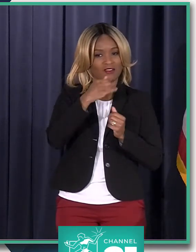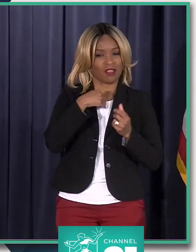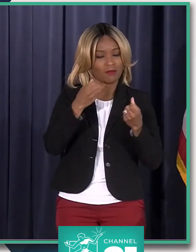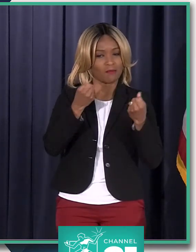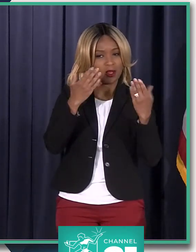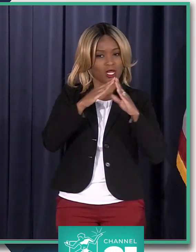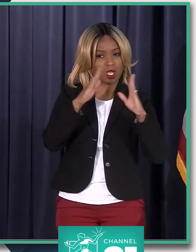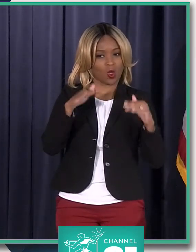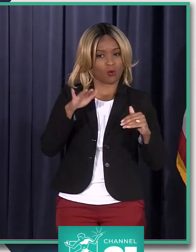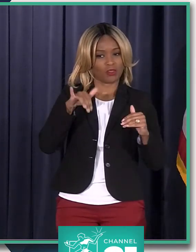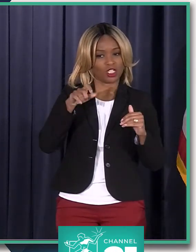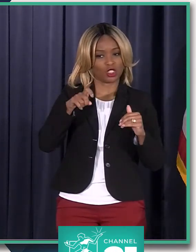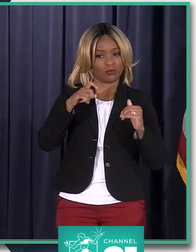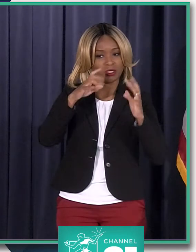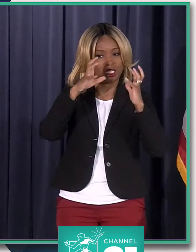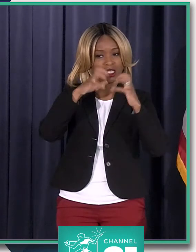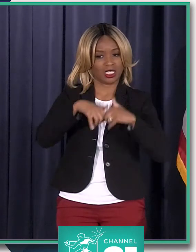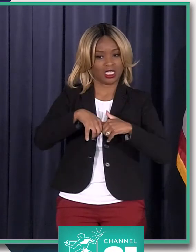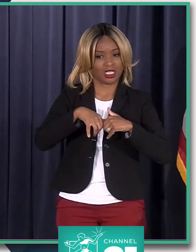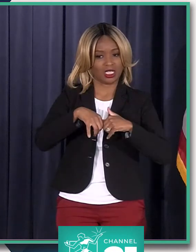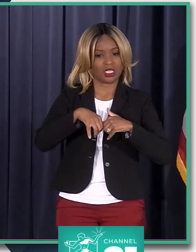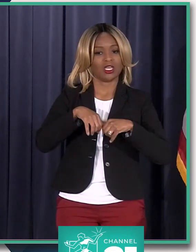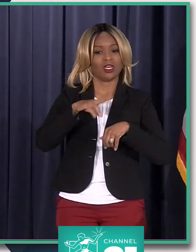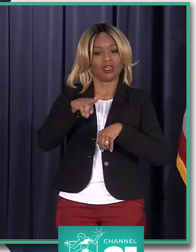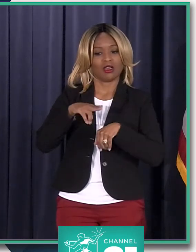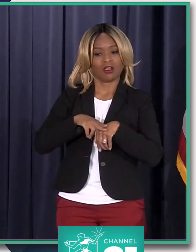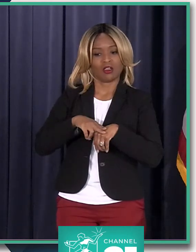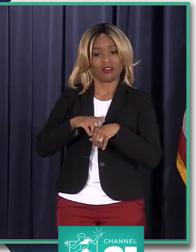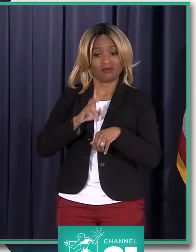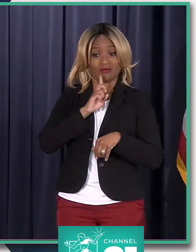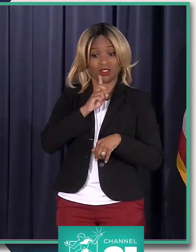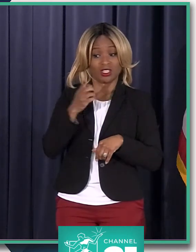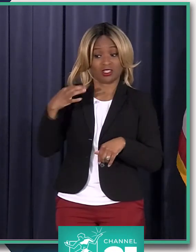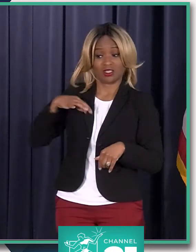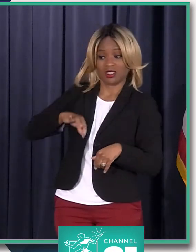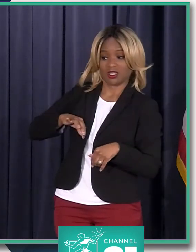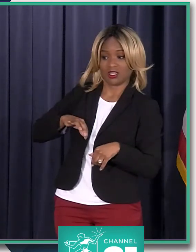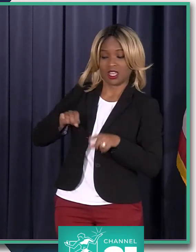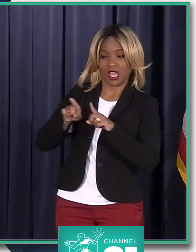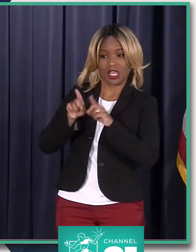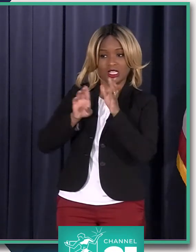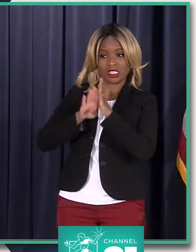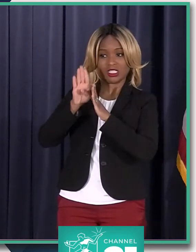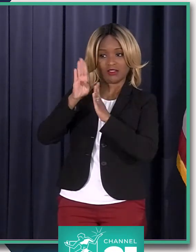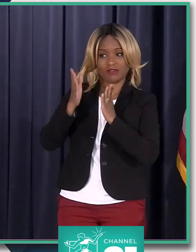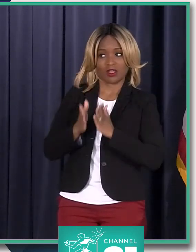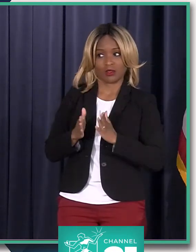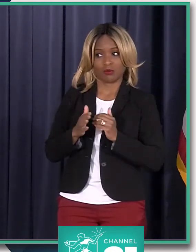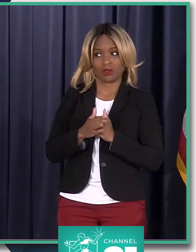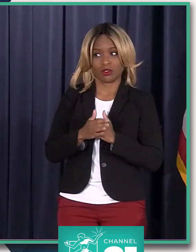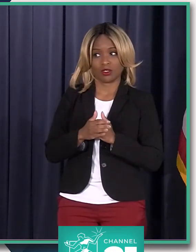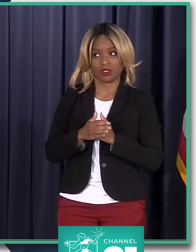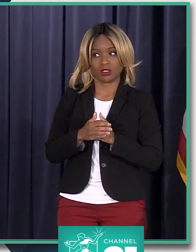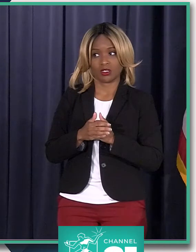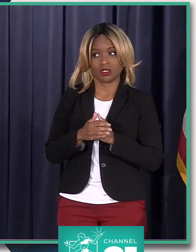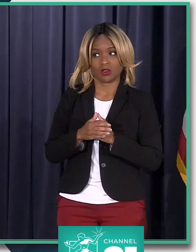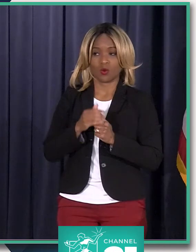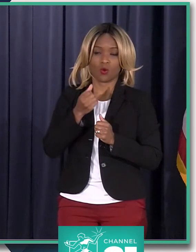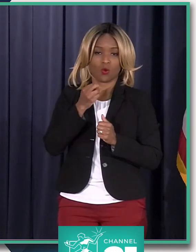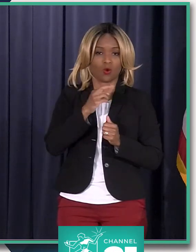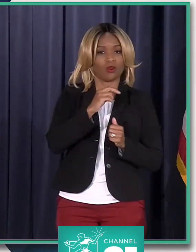needs to be demoed, of course, it would be to our advantage as developers, as our nonprofit